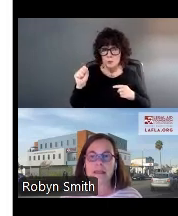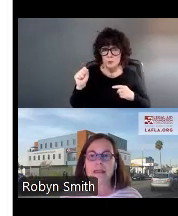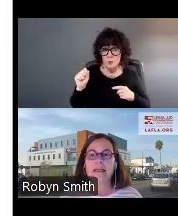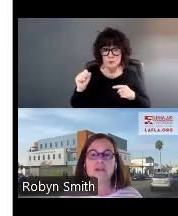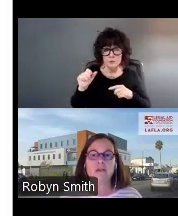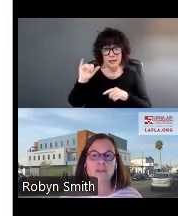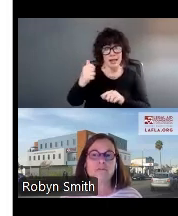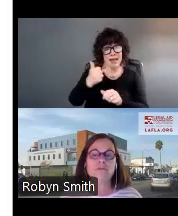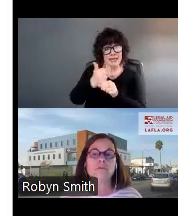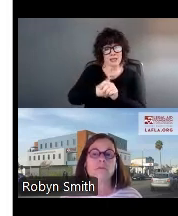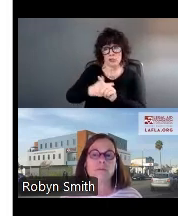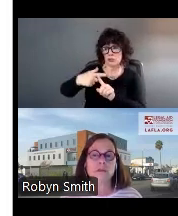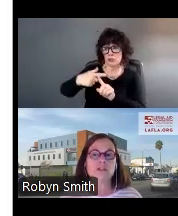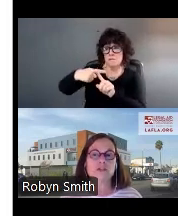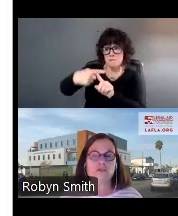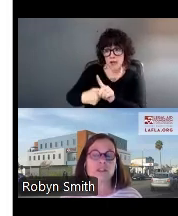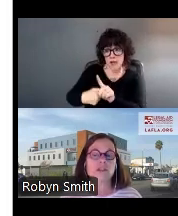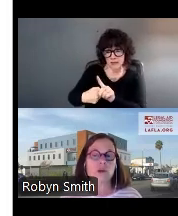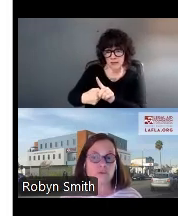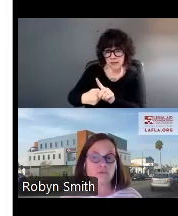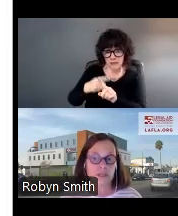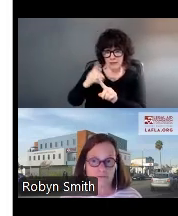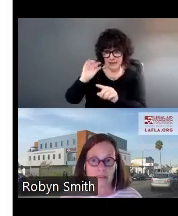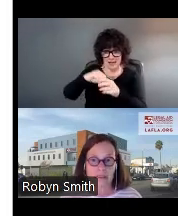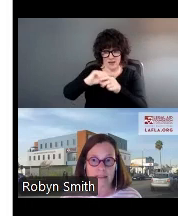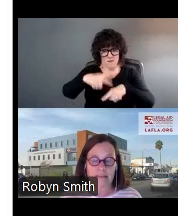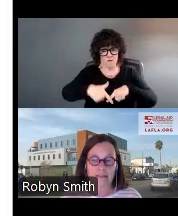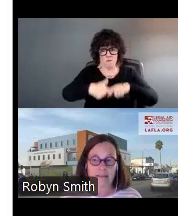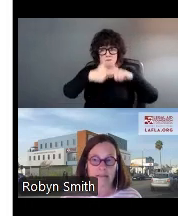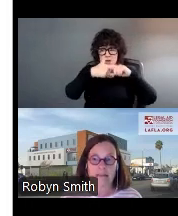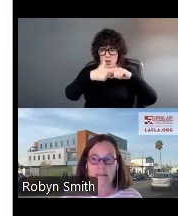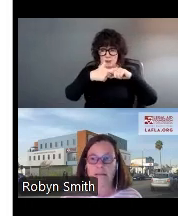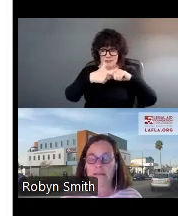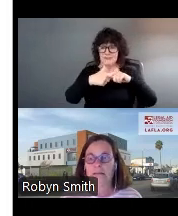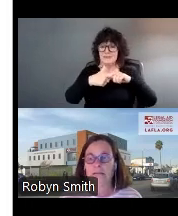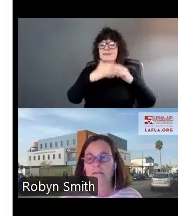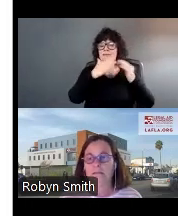payment, including for public service loan forgiveness.